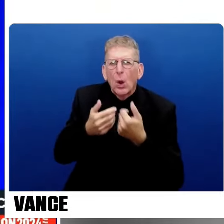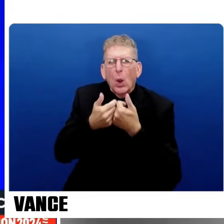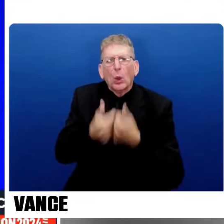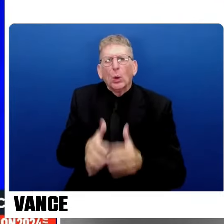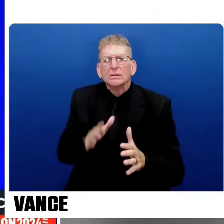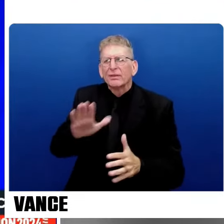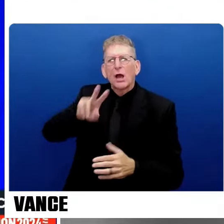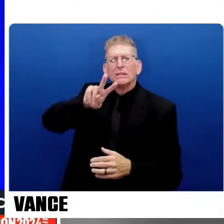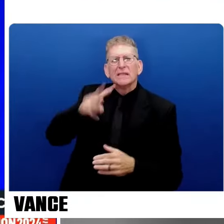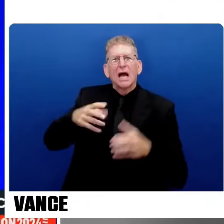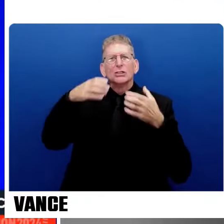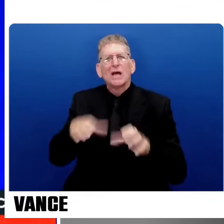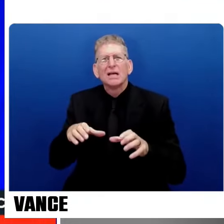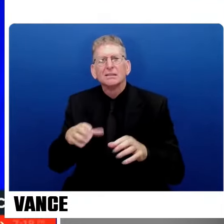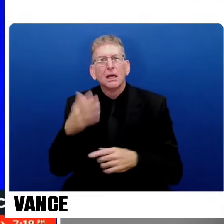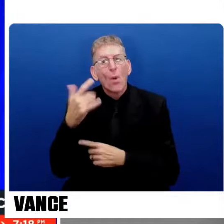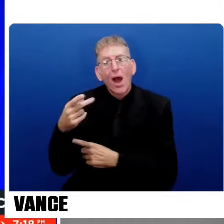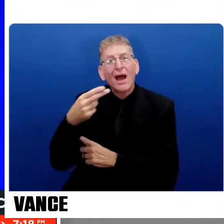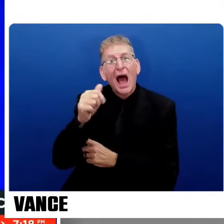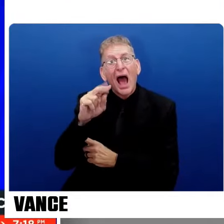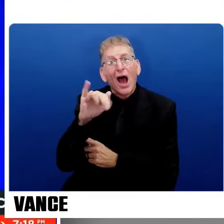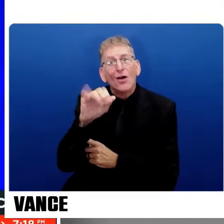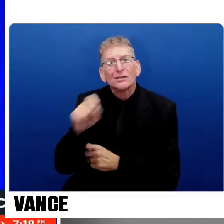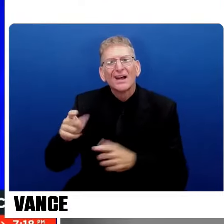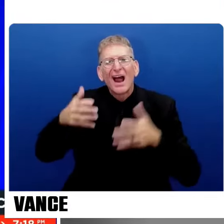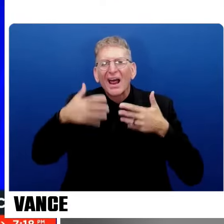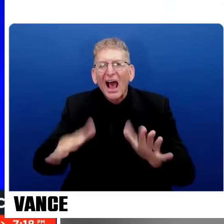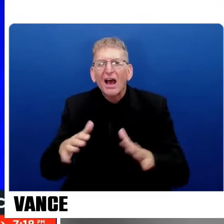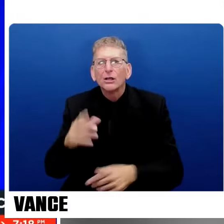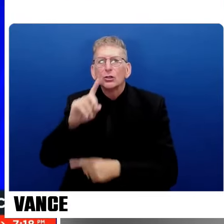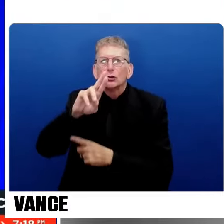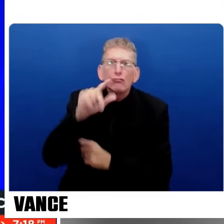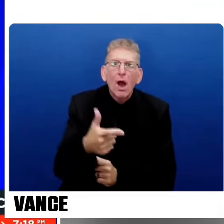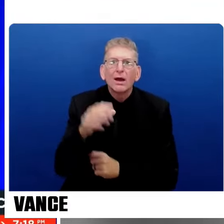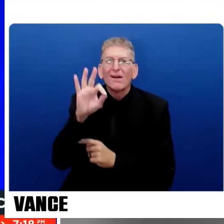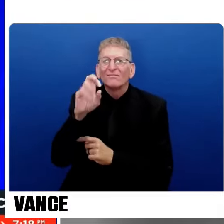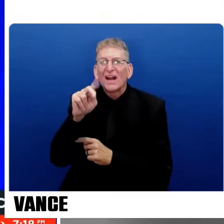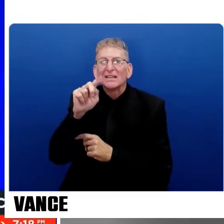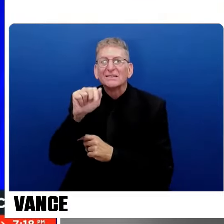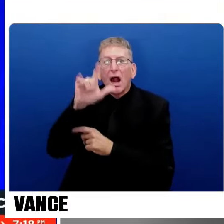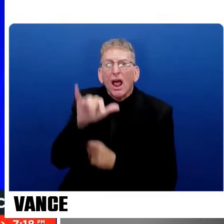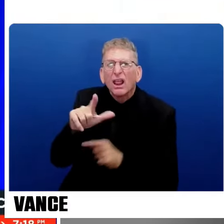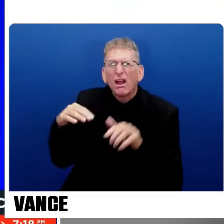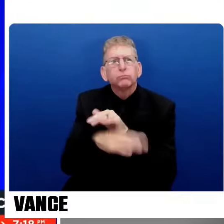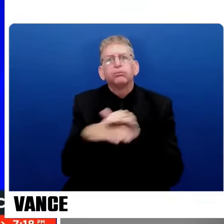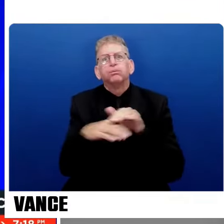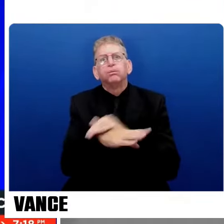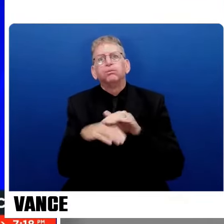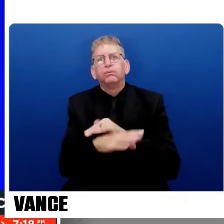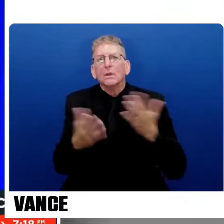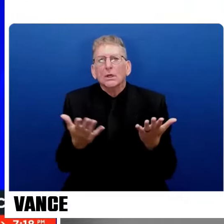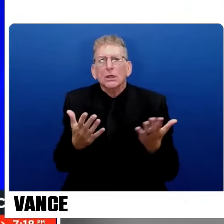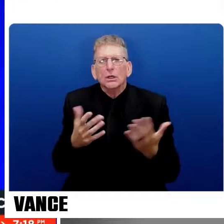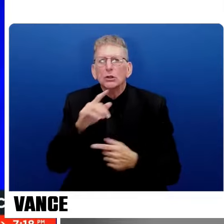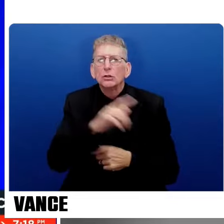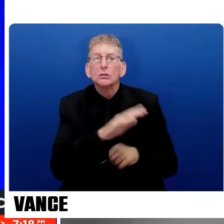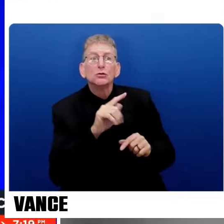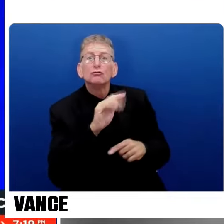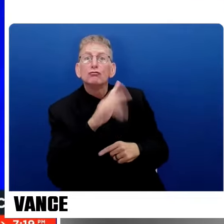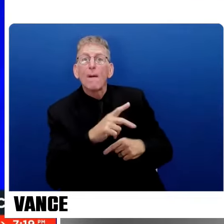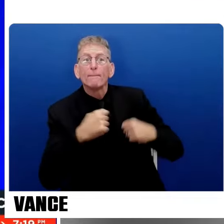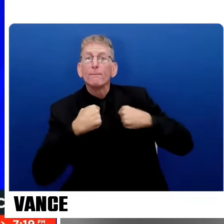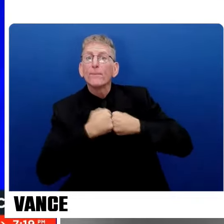got to stop the bleeding. You've got to re-implement Donald Trump's border policies, build the wall, re-implement deportations. And that